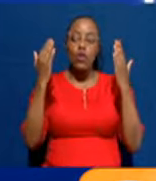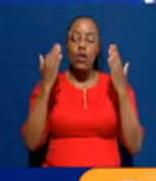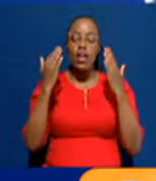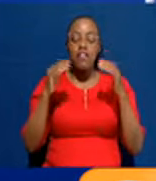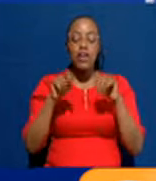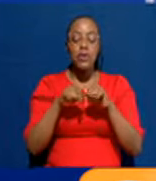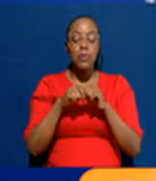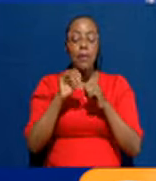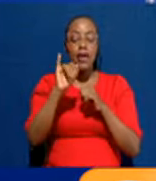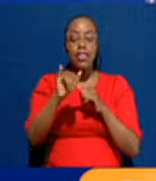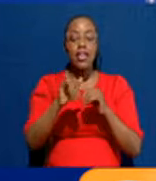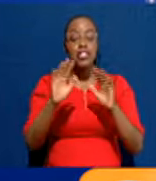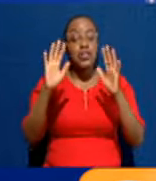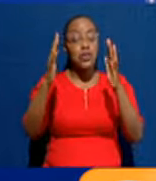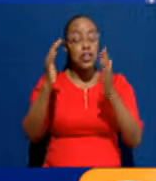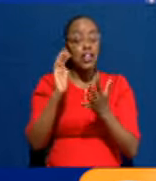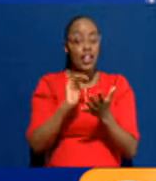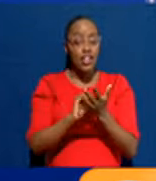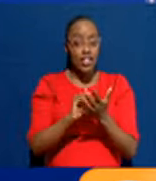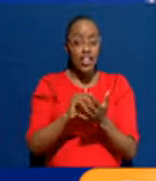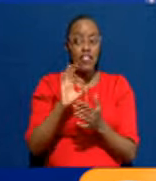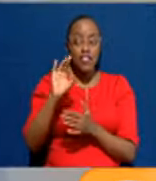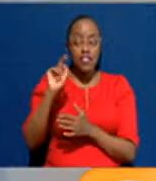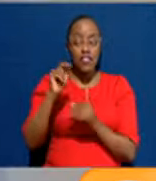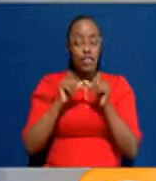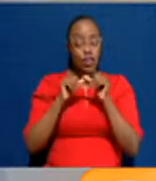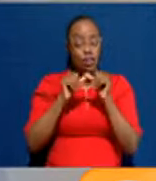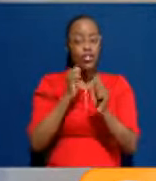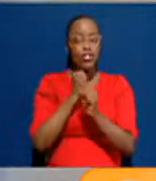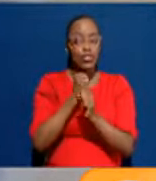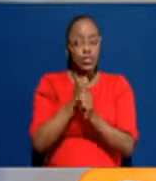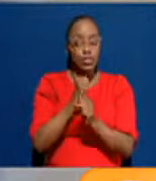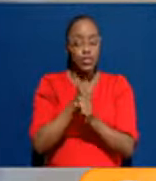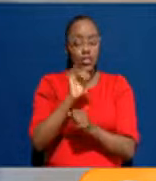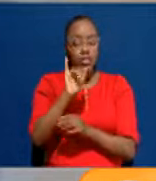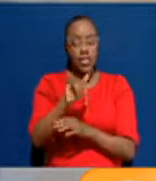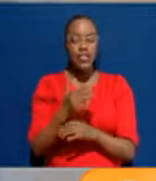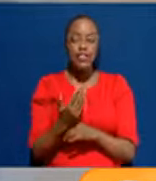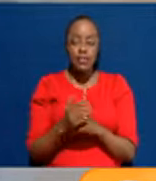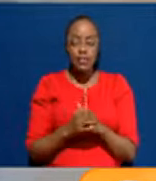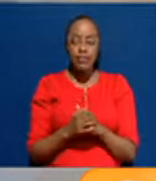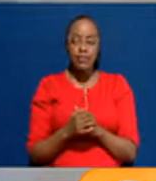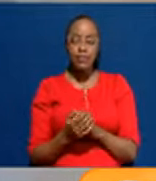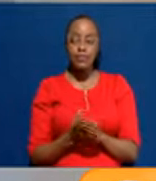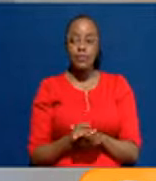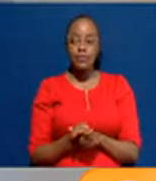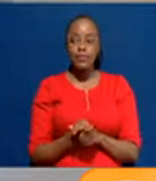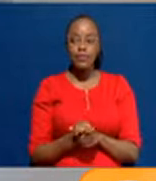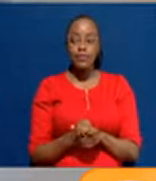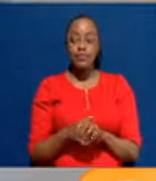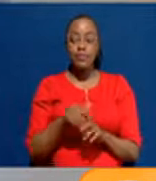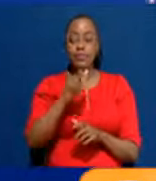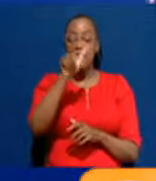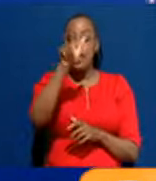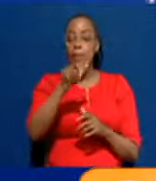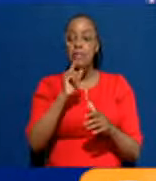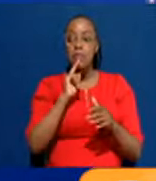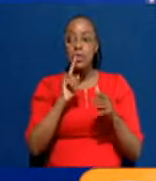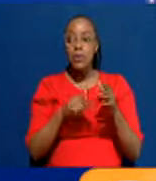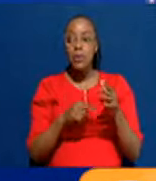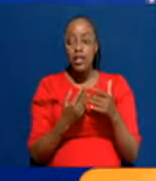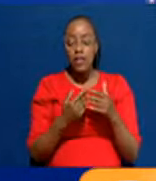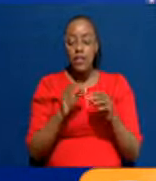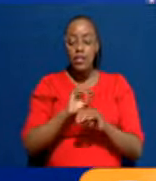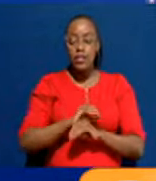break. Congratulations once again, Faith. Keep going. Thank you. Safi. Katebes K says, it is